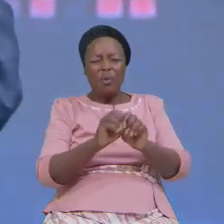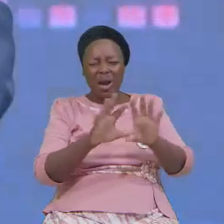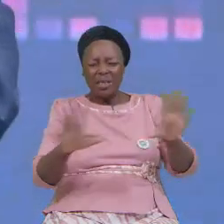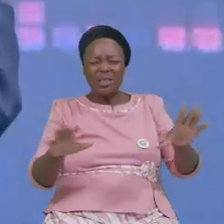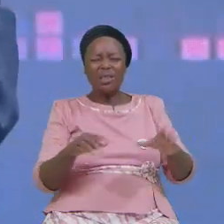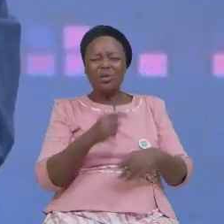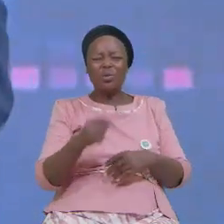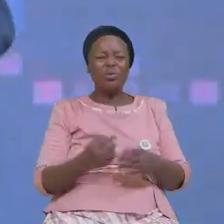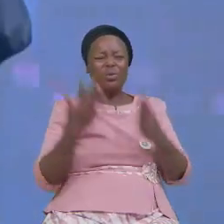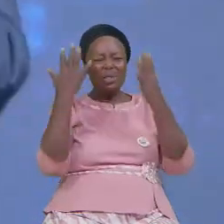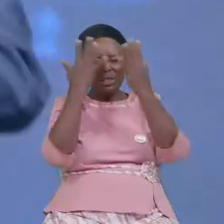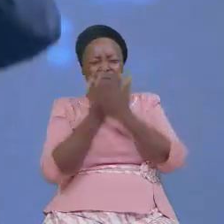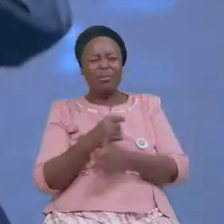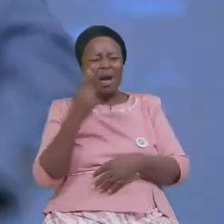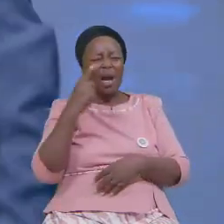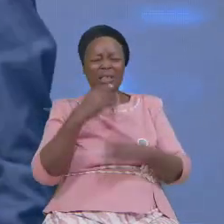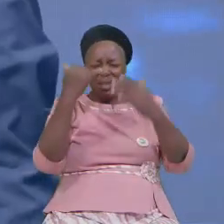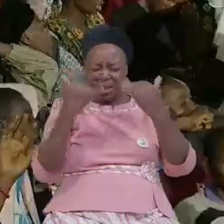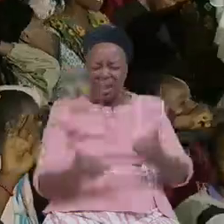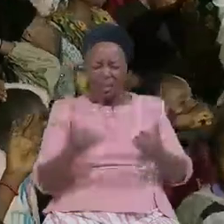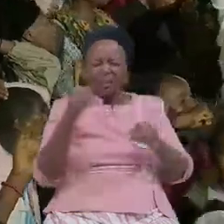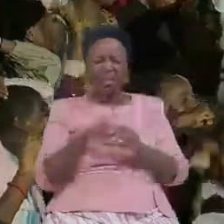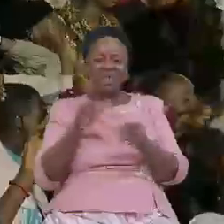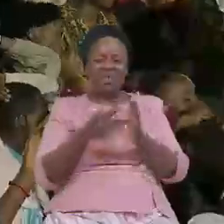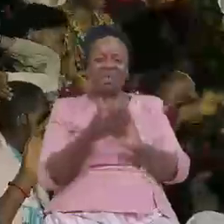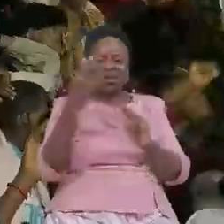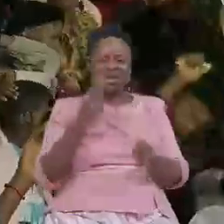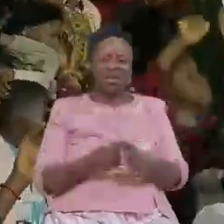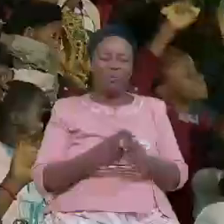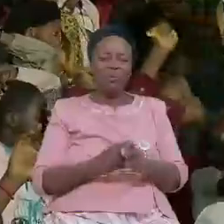eyes now in Jesus' name.